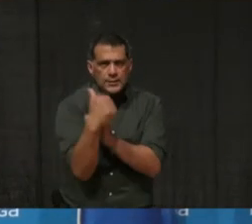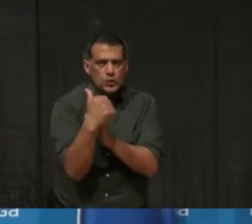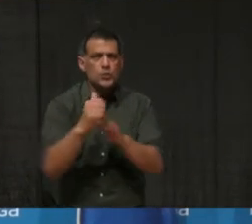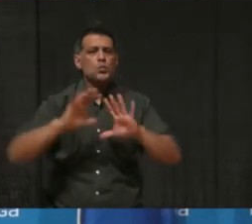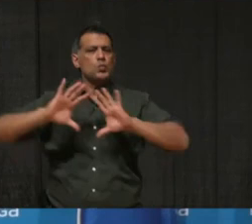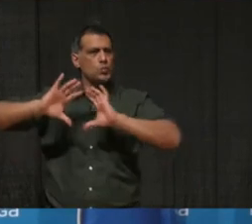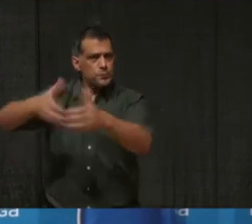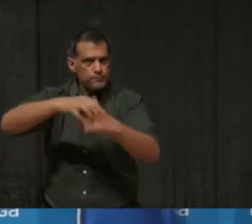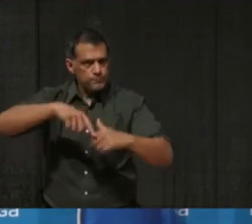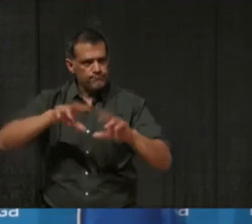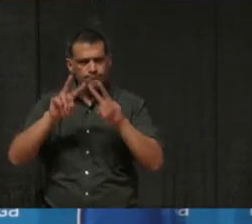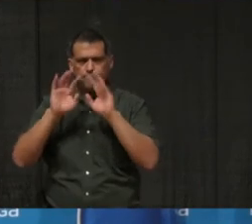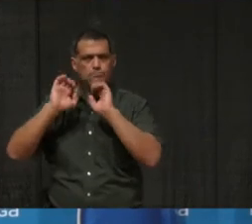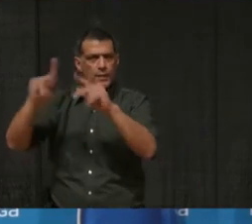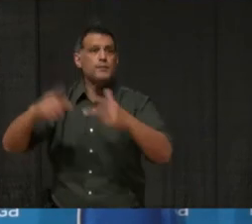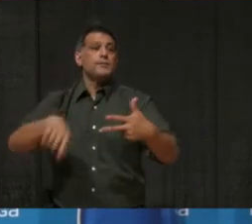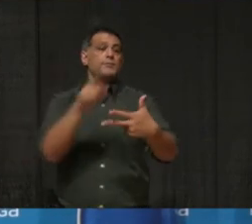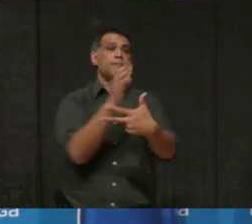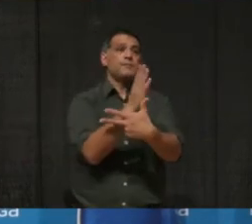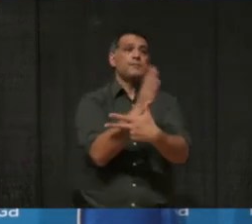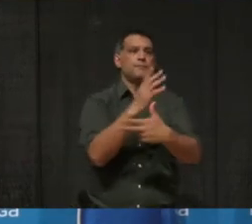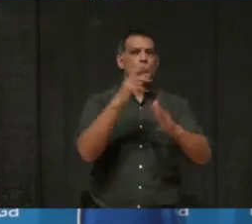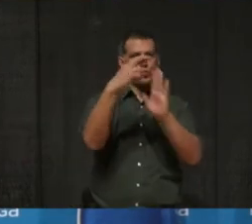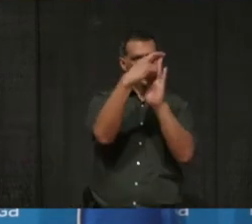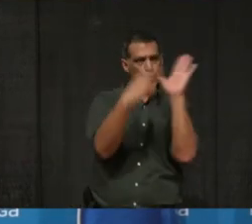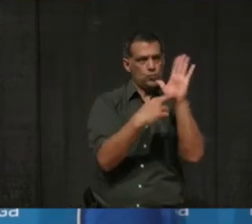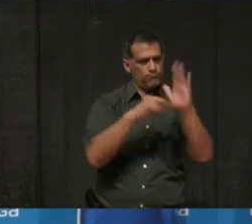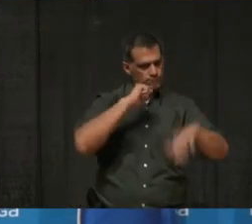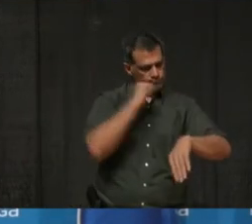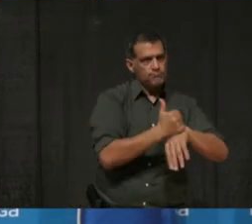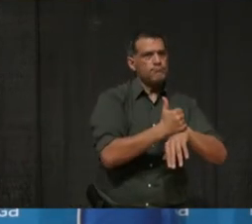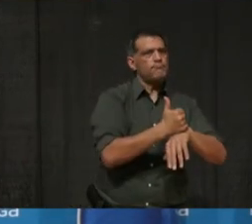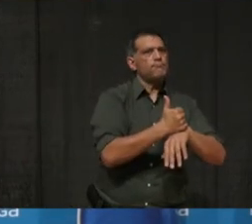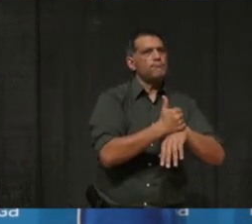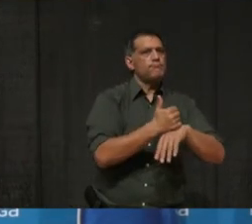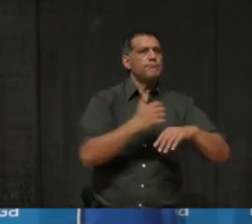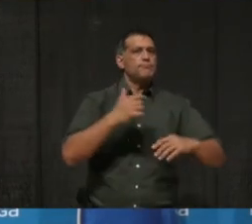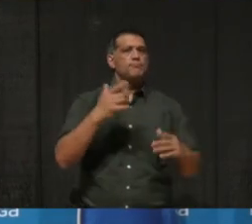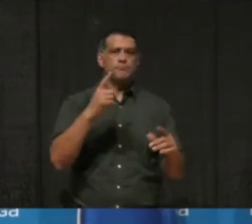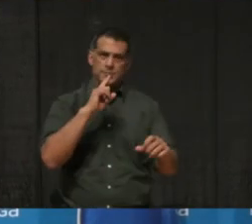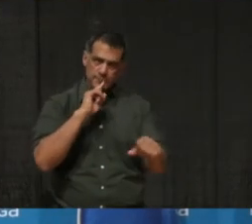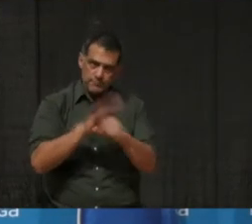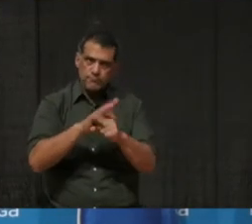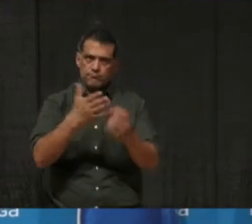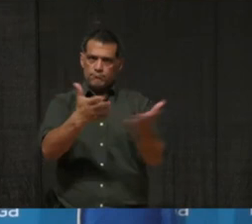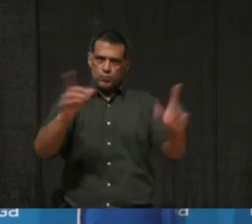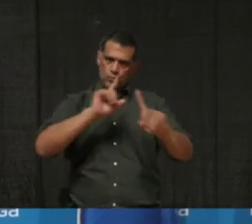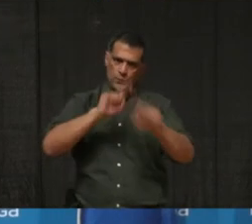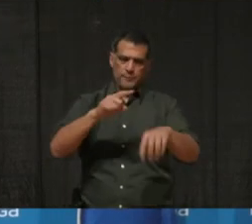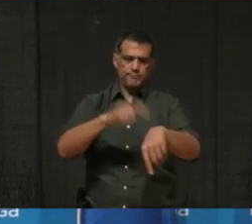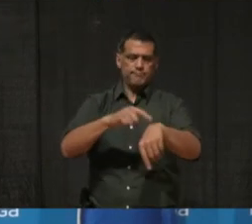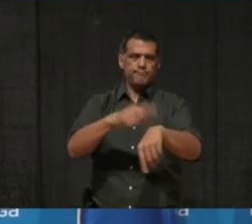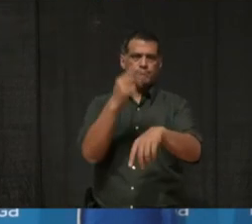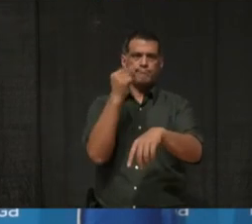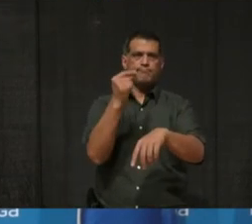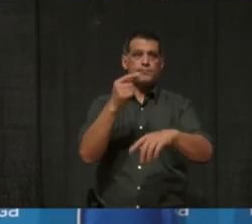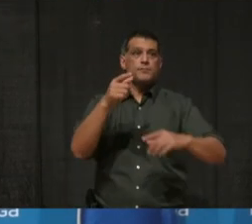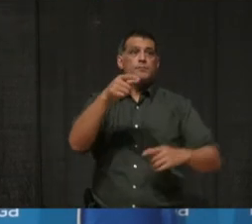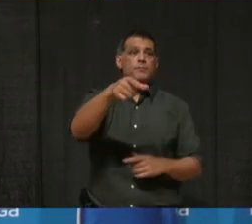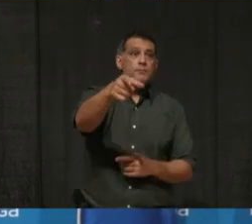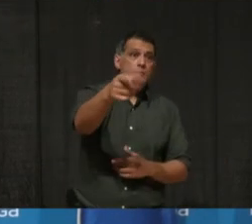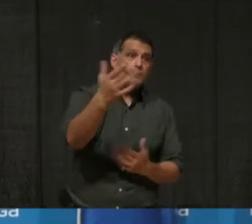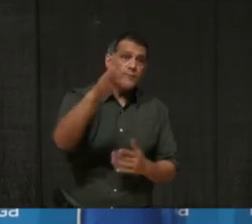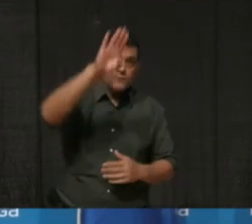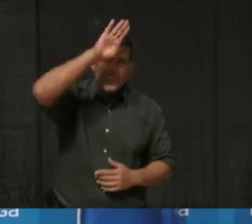second is enforcement efforts, and certainly taking a look at response times and ensuring that when our firefighters